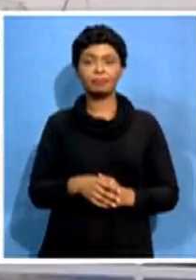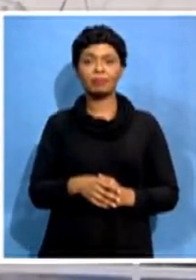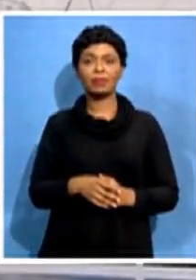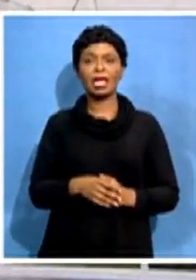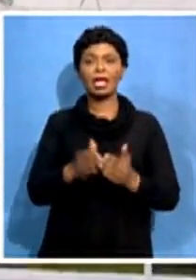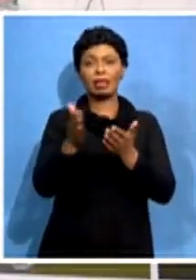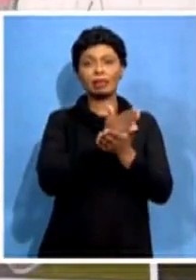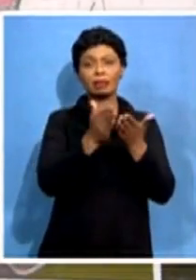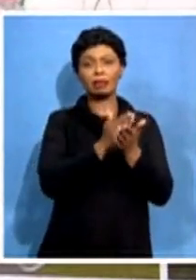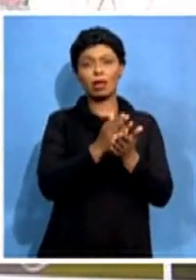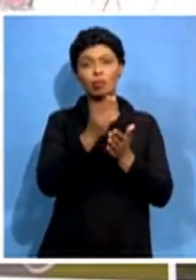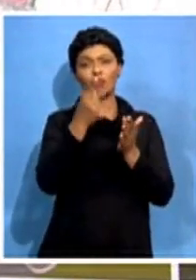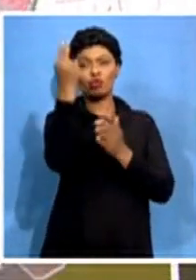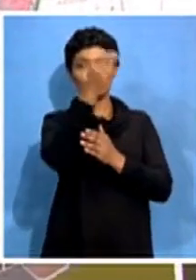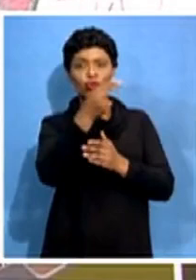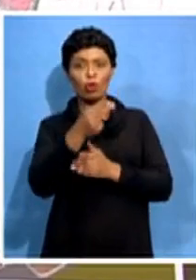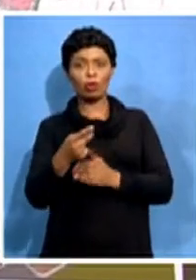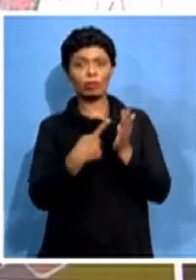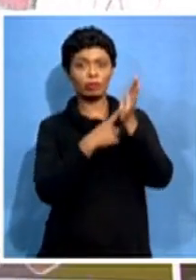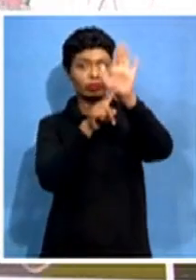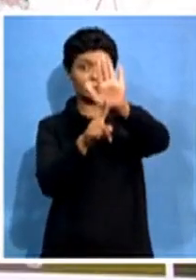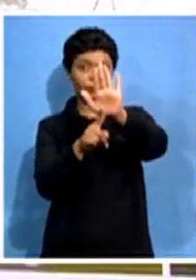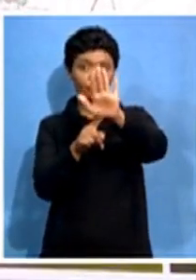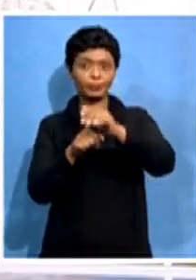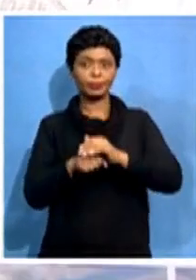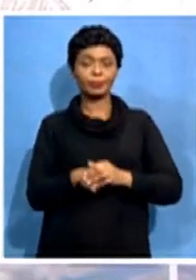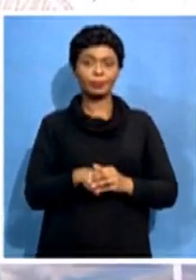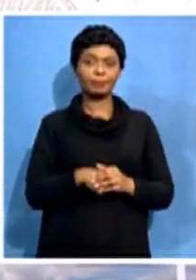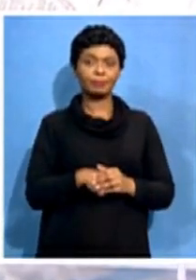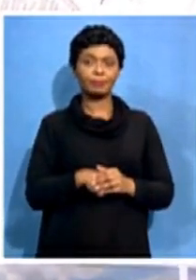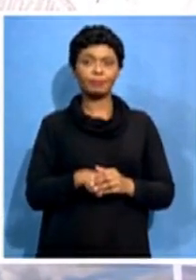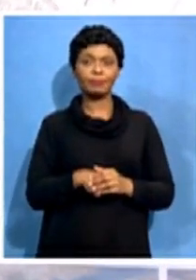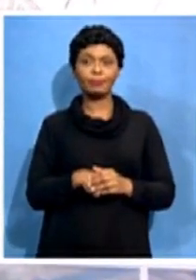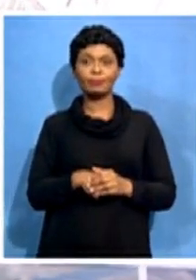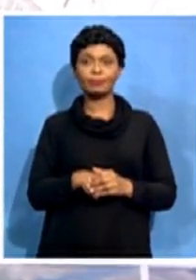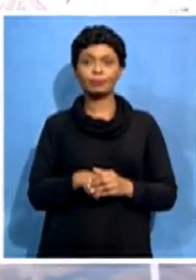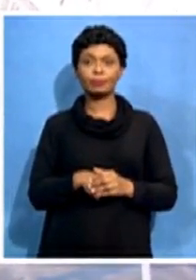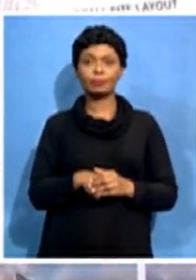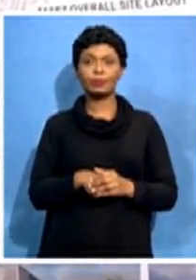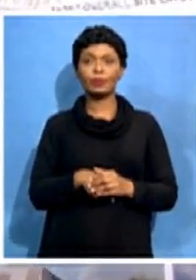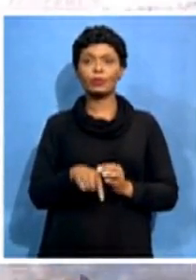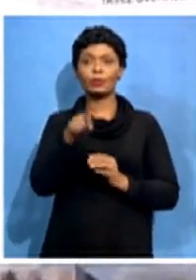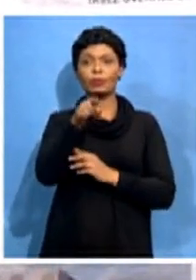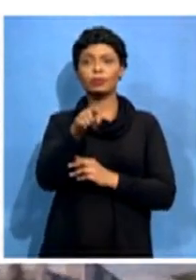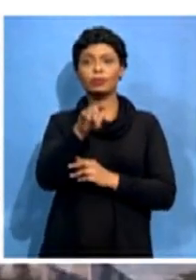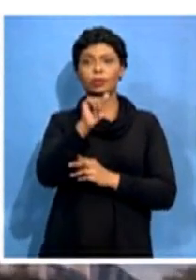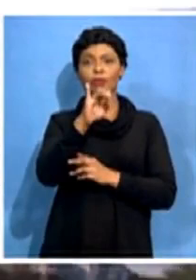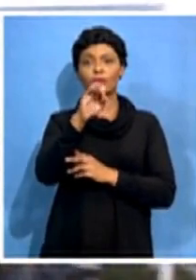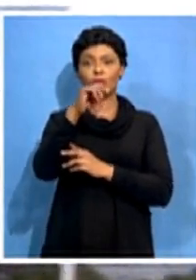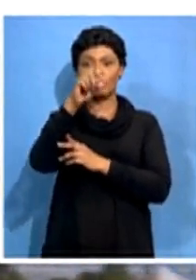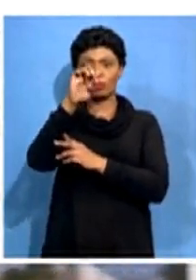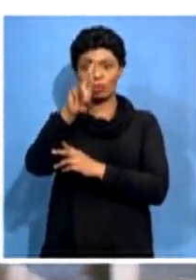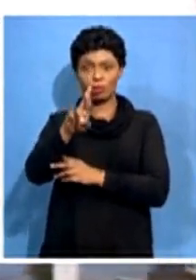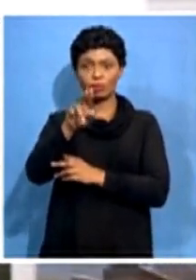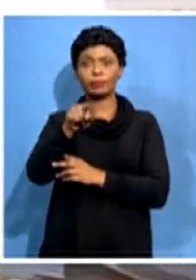take Sidacia at the top, this is the type of fabric that we're looking at in Sidacia. It is quite a big factory. It has a